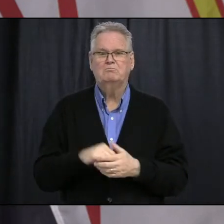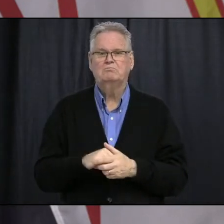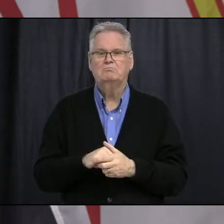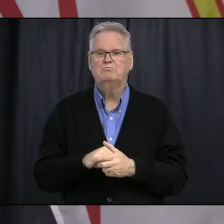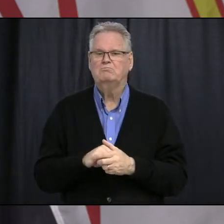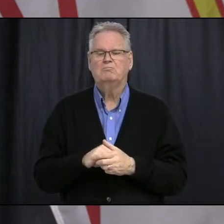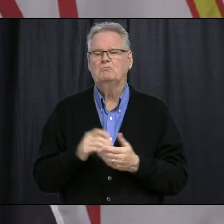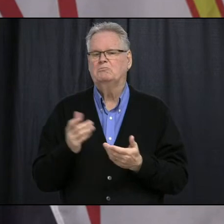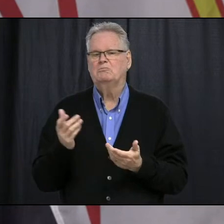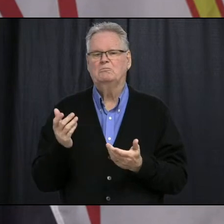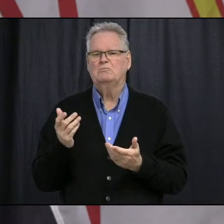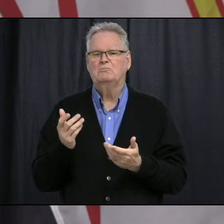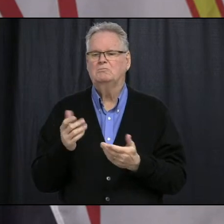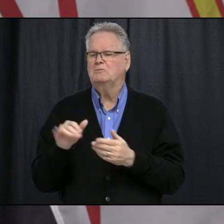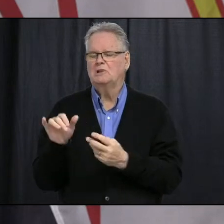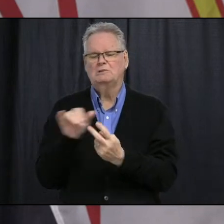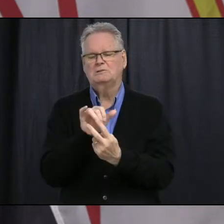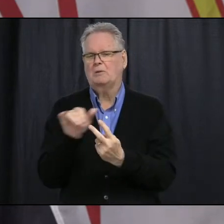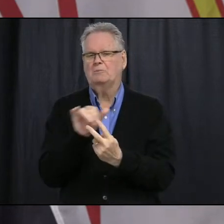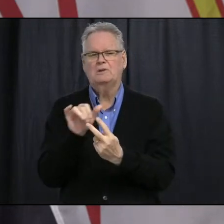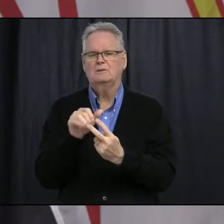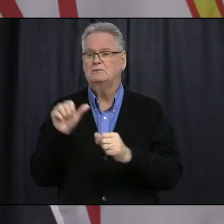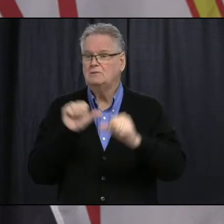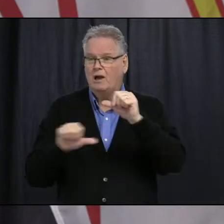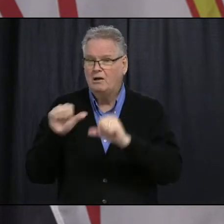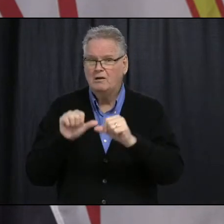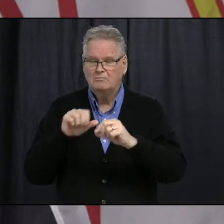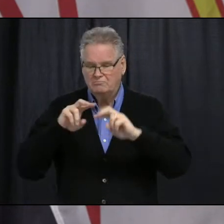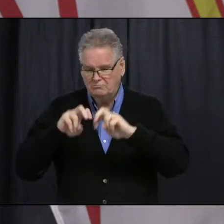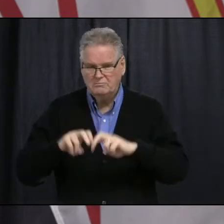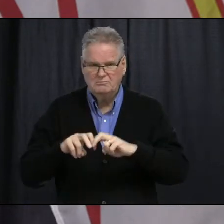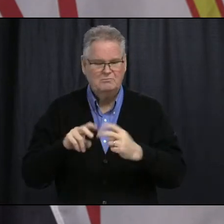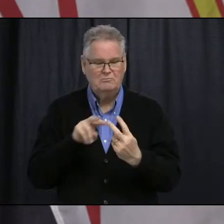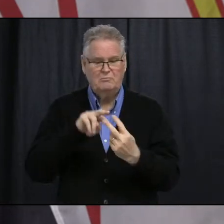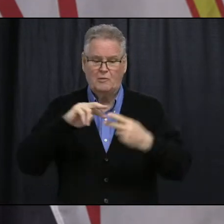to get a different vaccine the second time around.